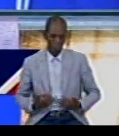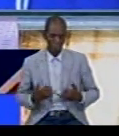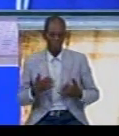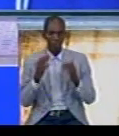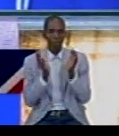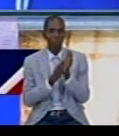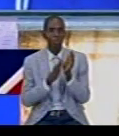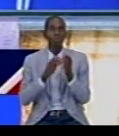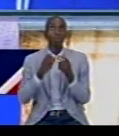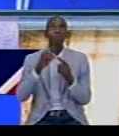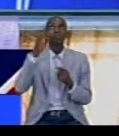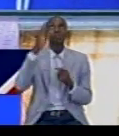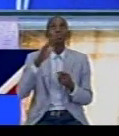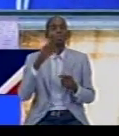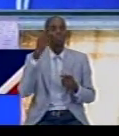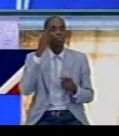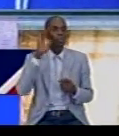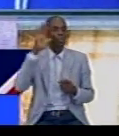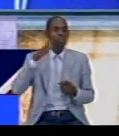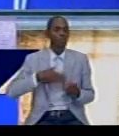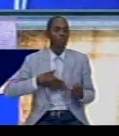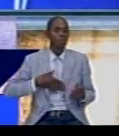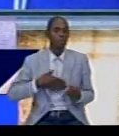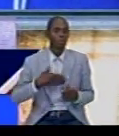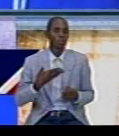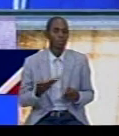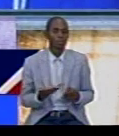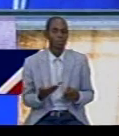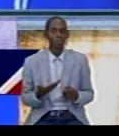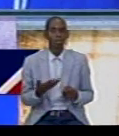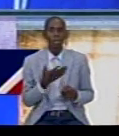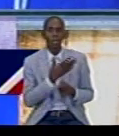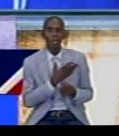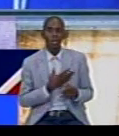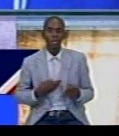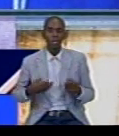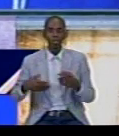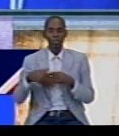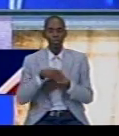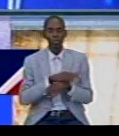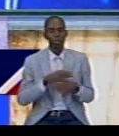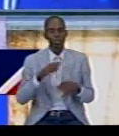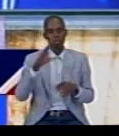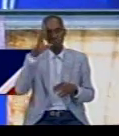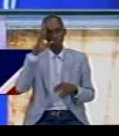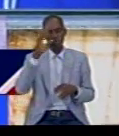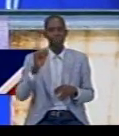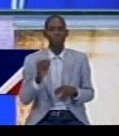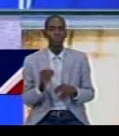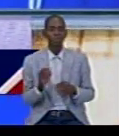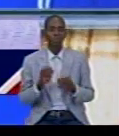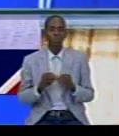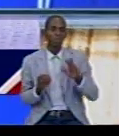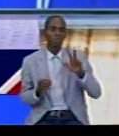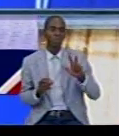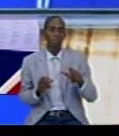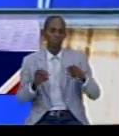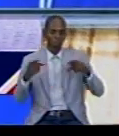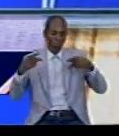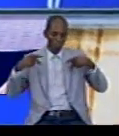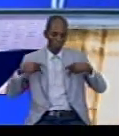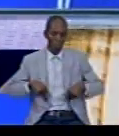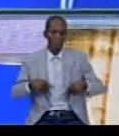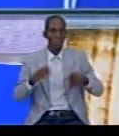to God for his will and over mankind. And number three, personal